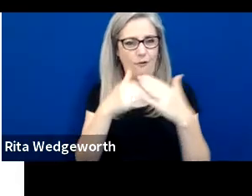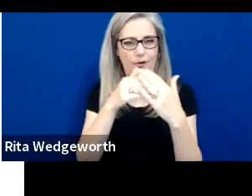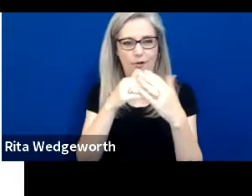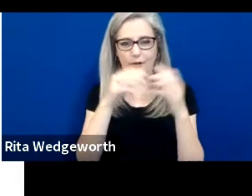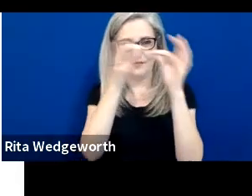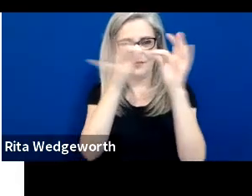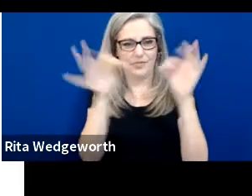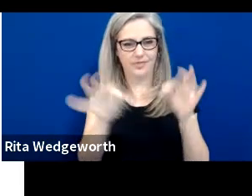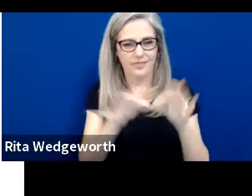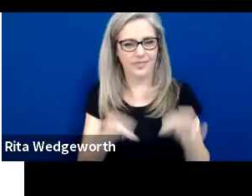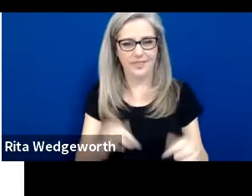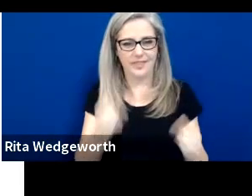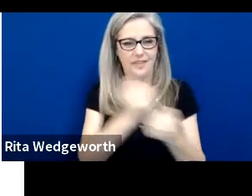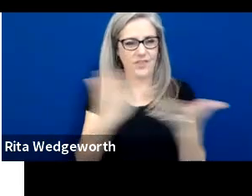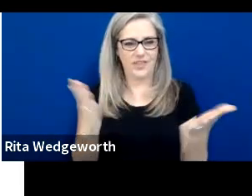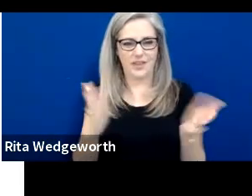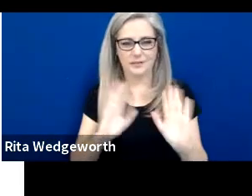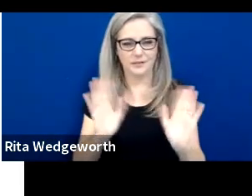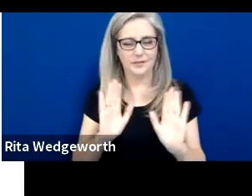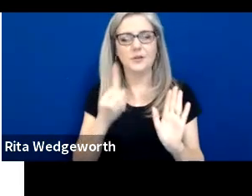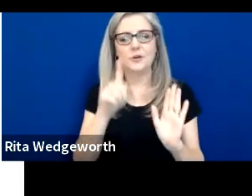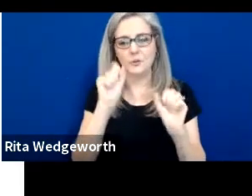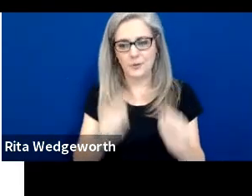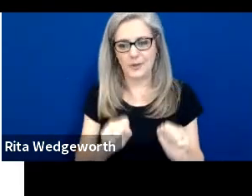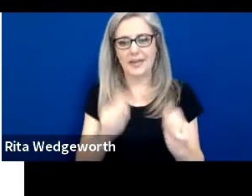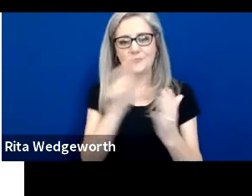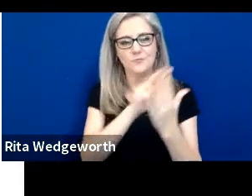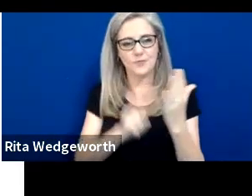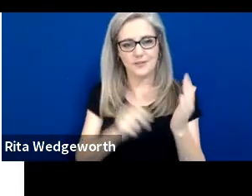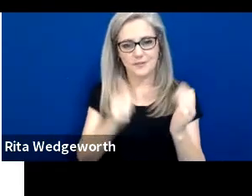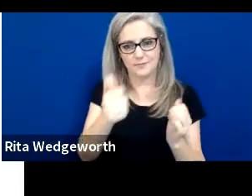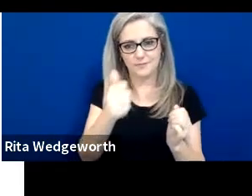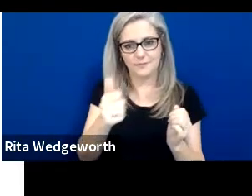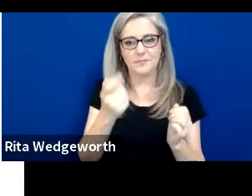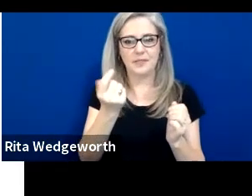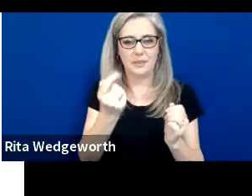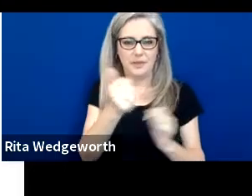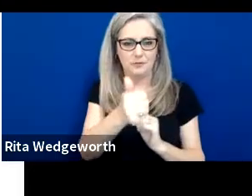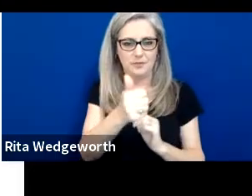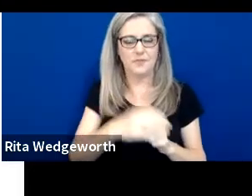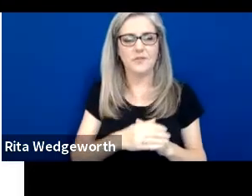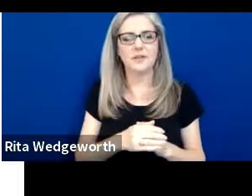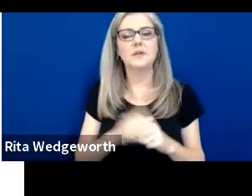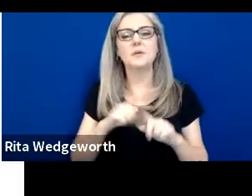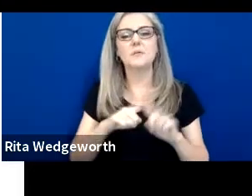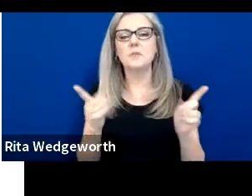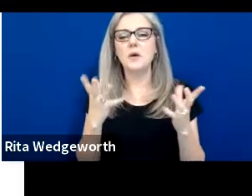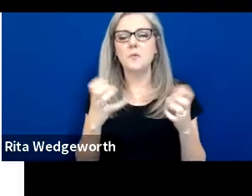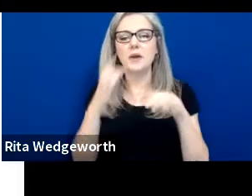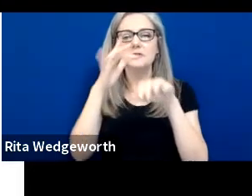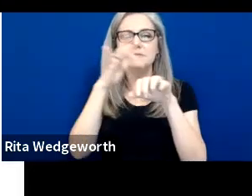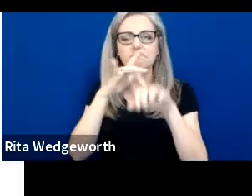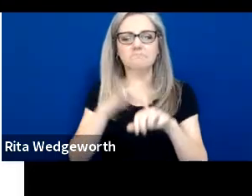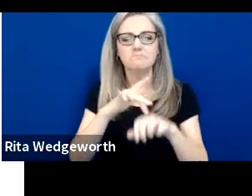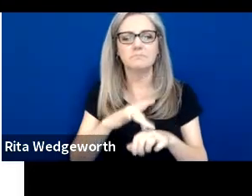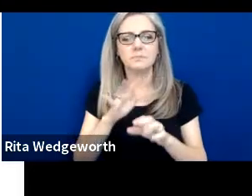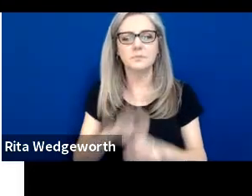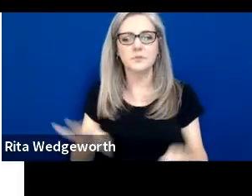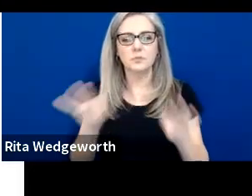see here. You're welcome to kind of read it a little bit here, but you know, we did want to touch on some